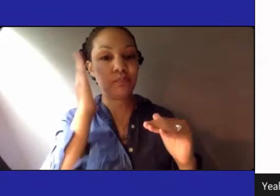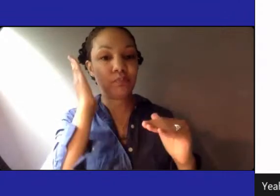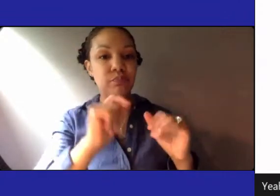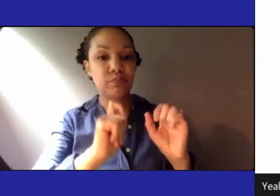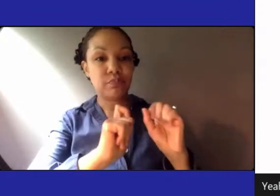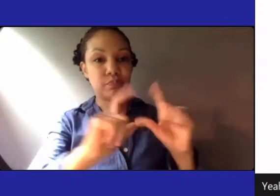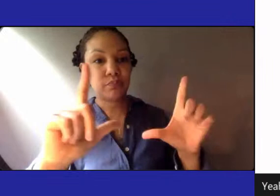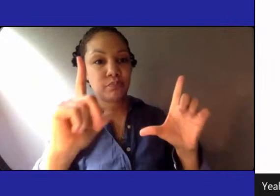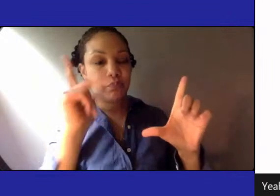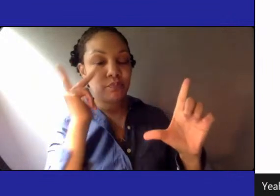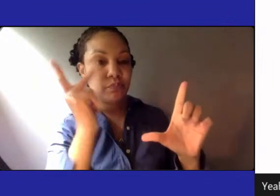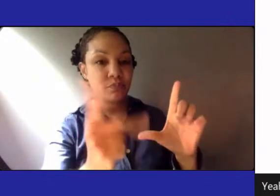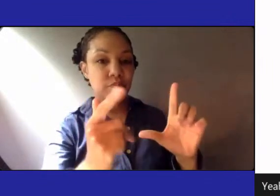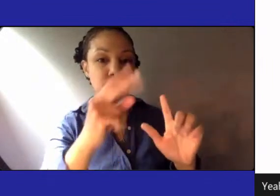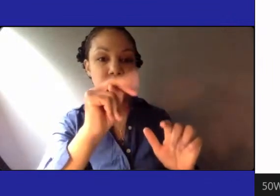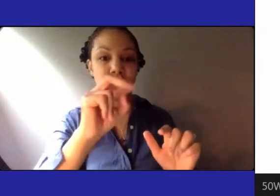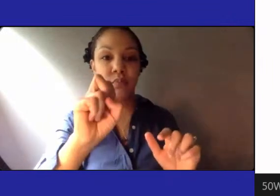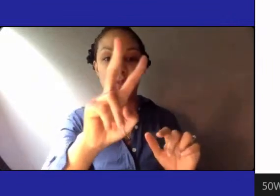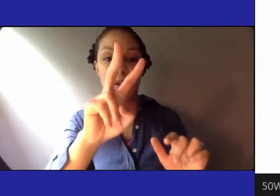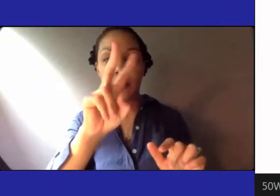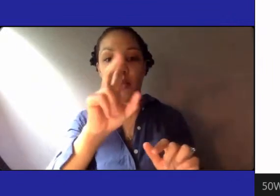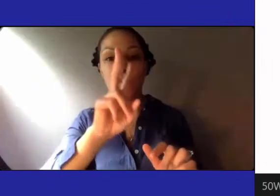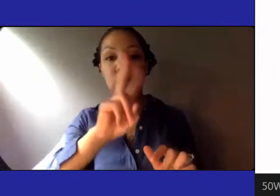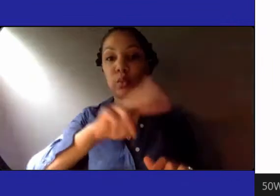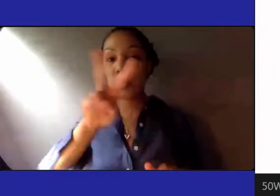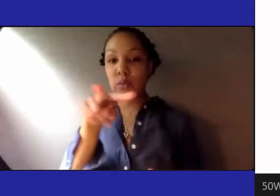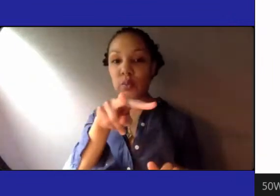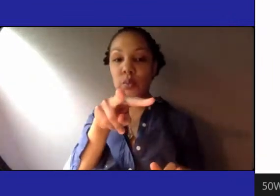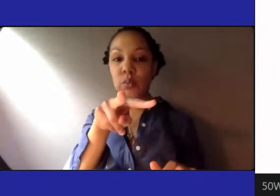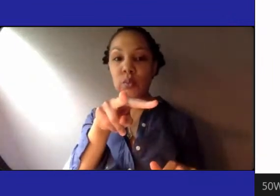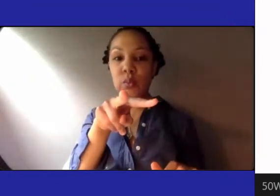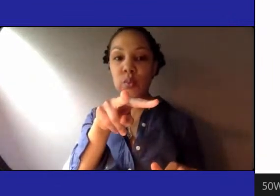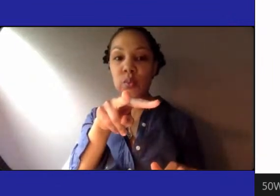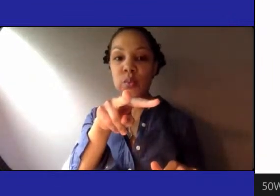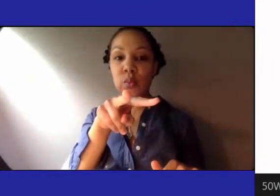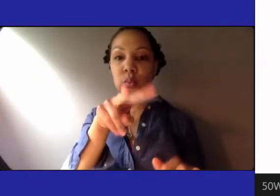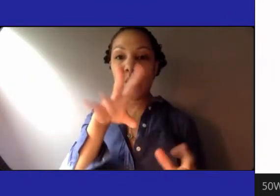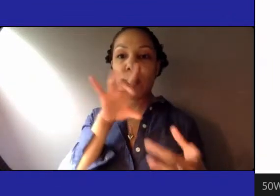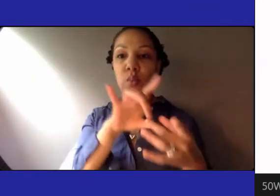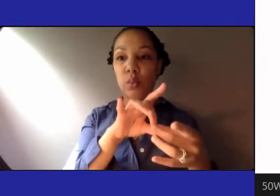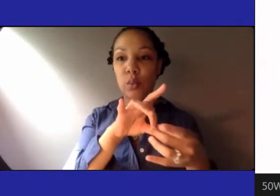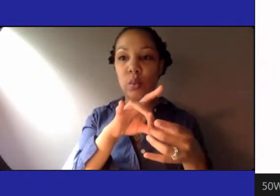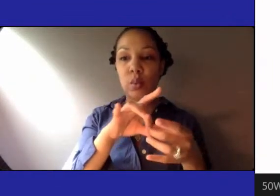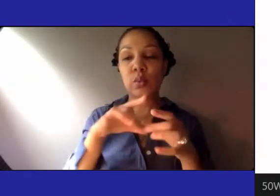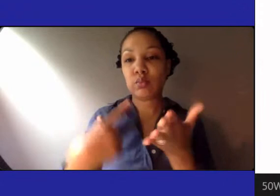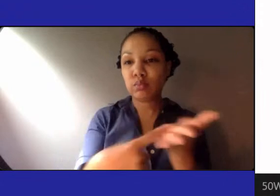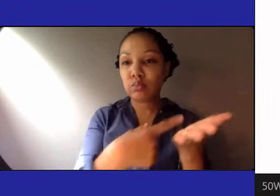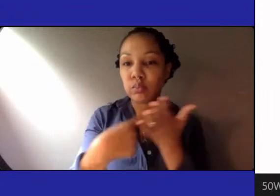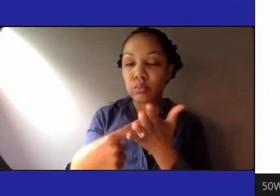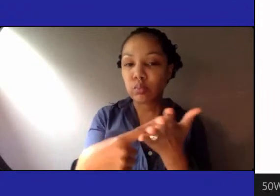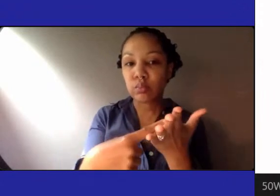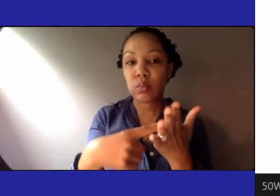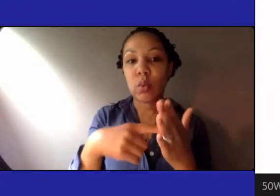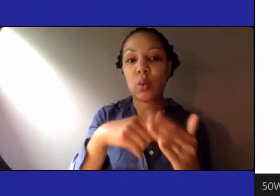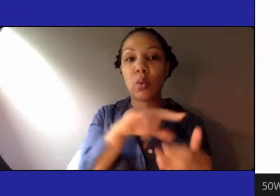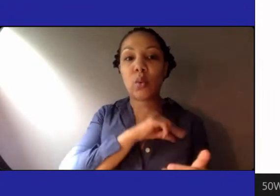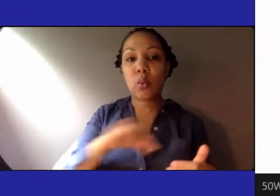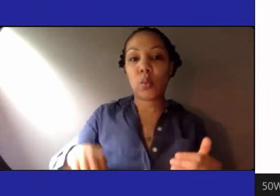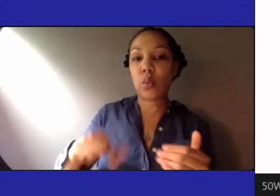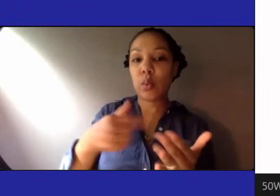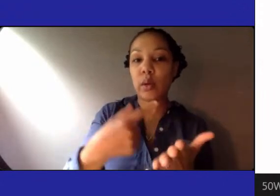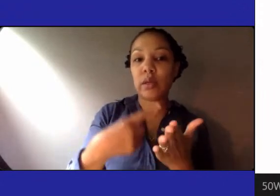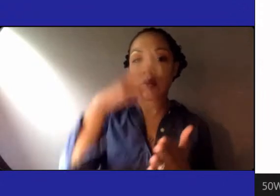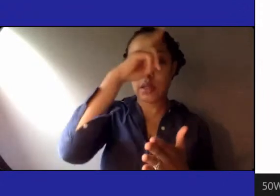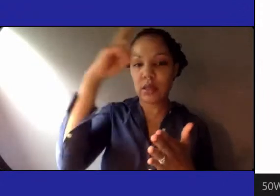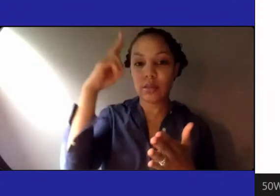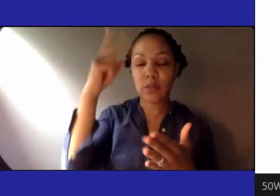So in November of 22, the Joint Commission was at Queens doing a stroke survey, and they noted that there were two levels of